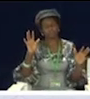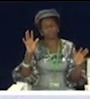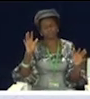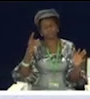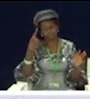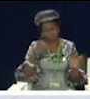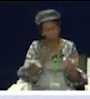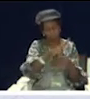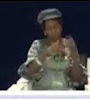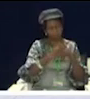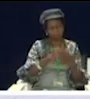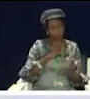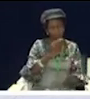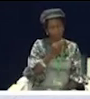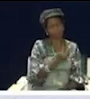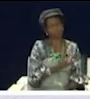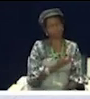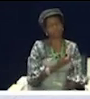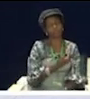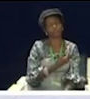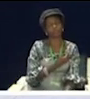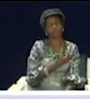for all of us.